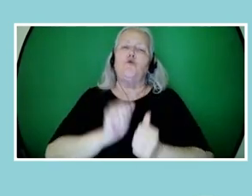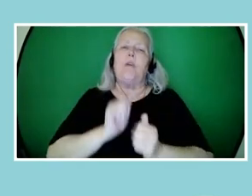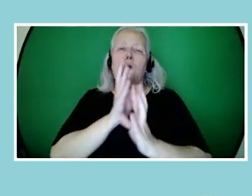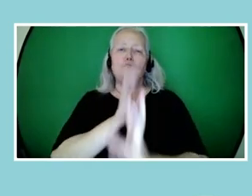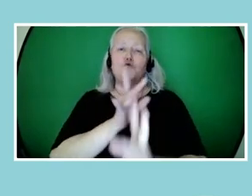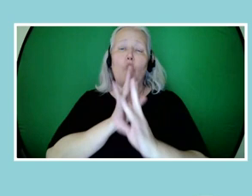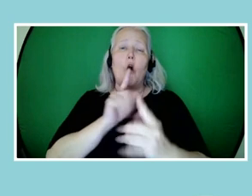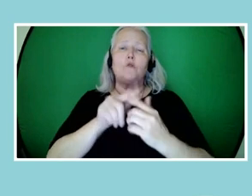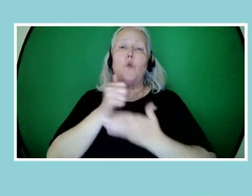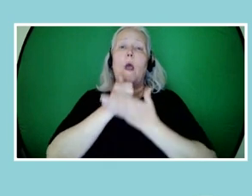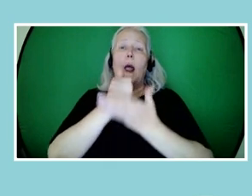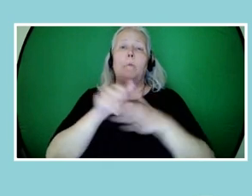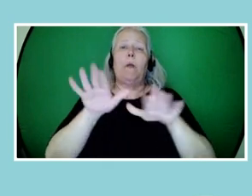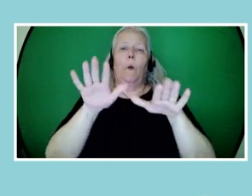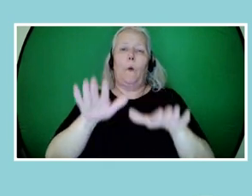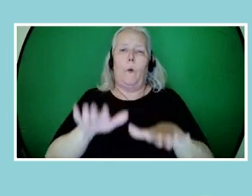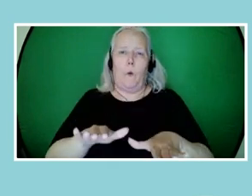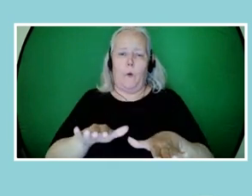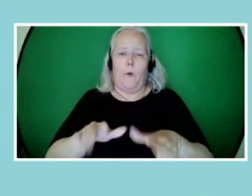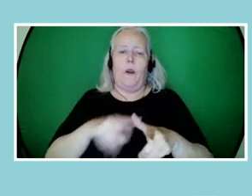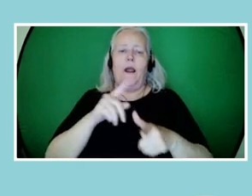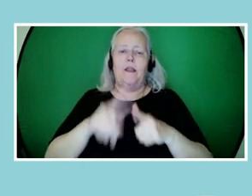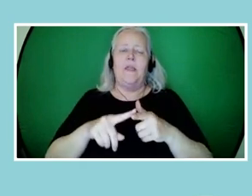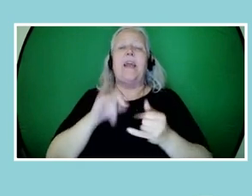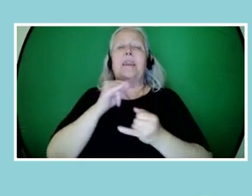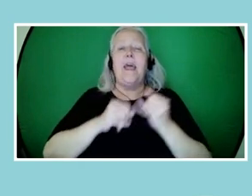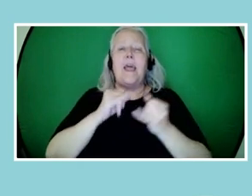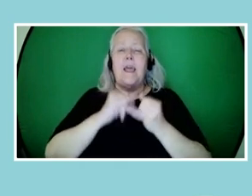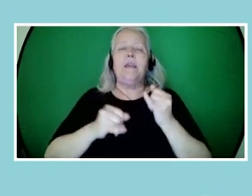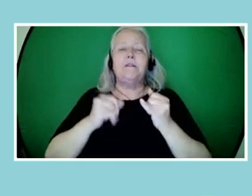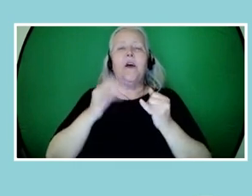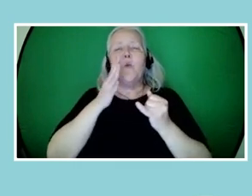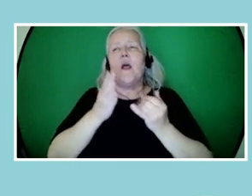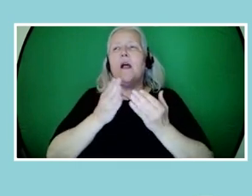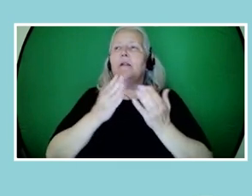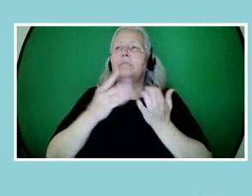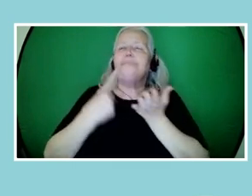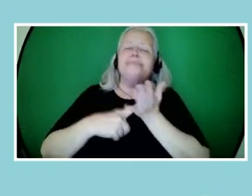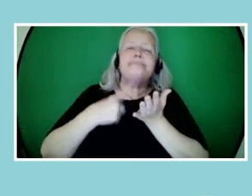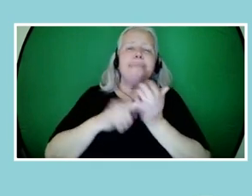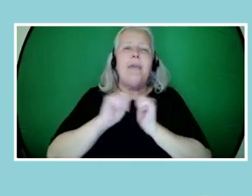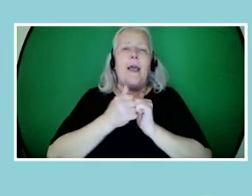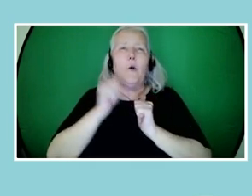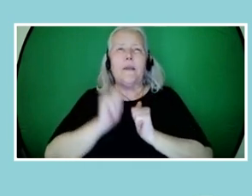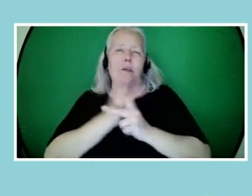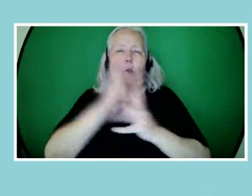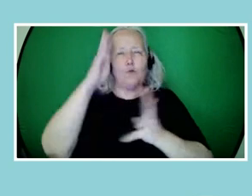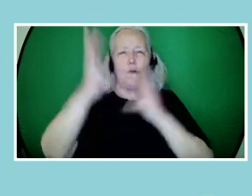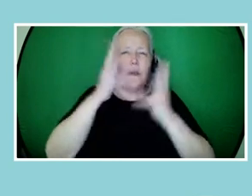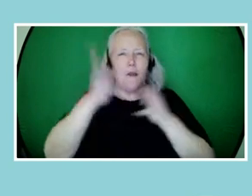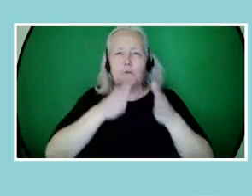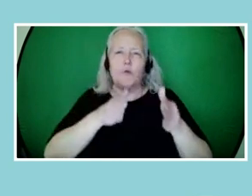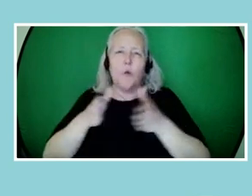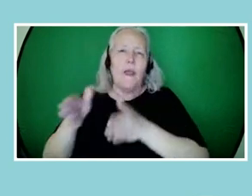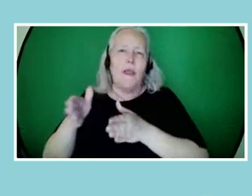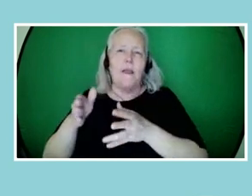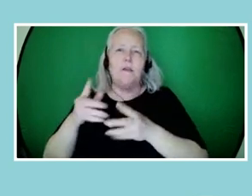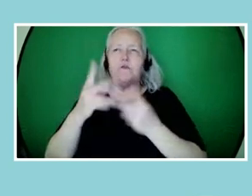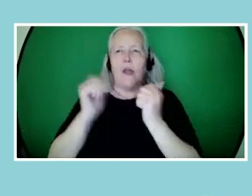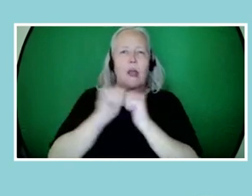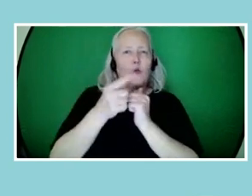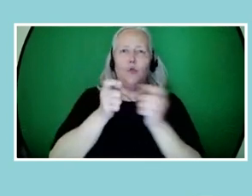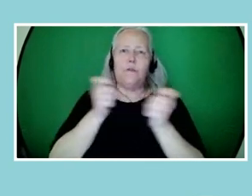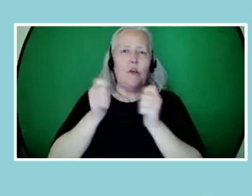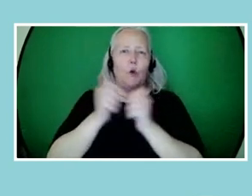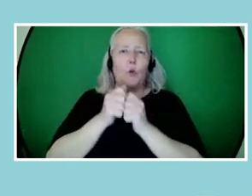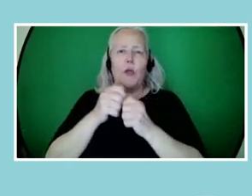with a short word on getting creative and the wonders that humor can do in difficult situations. Next